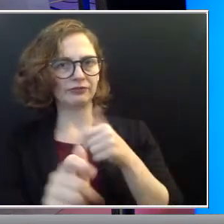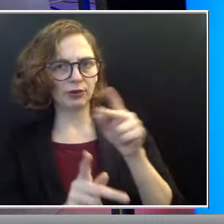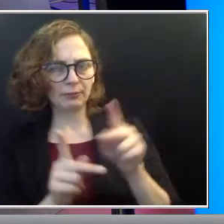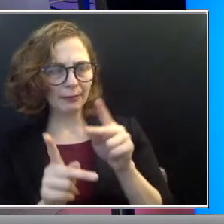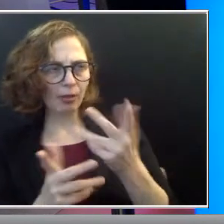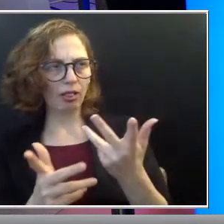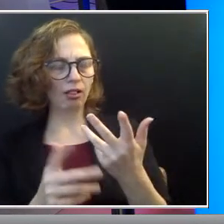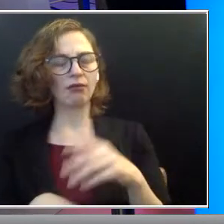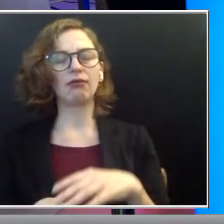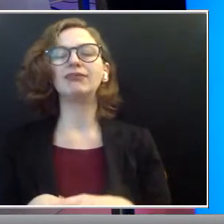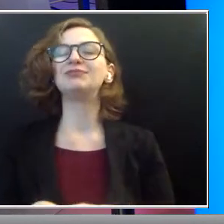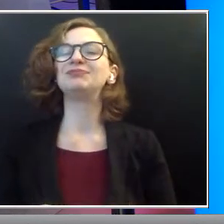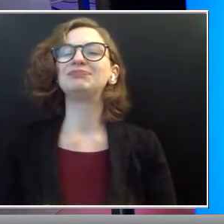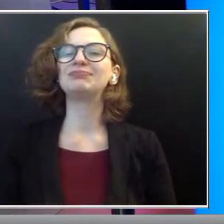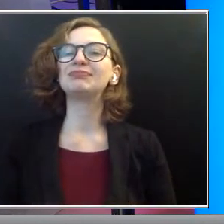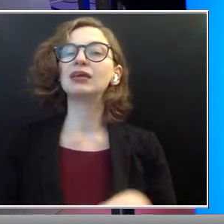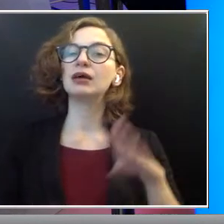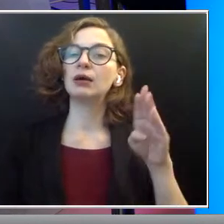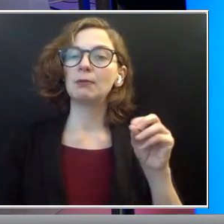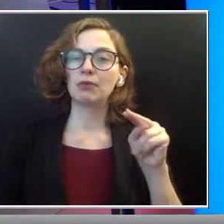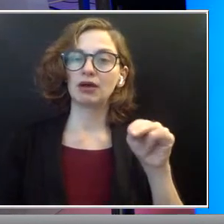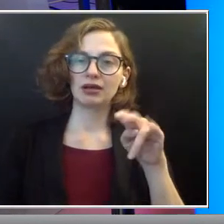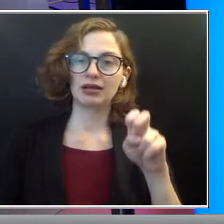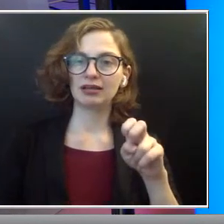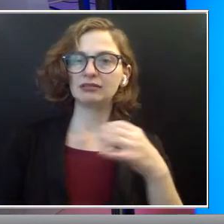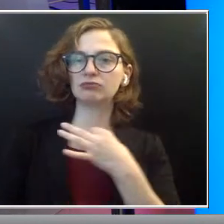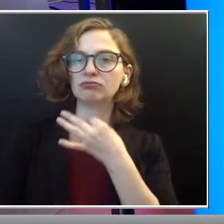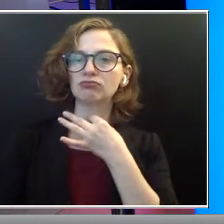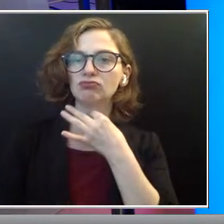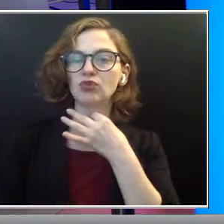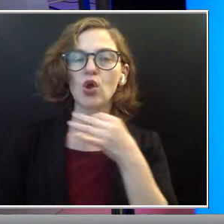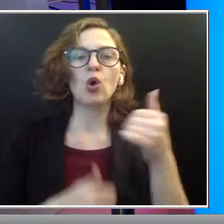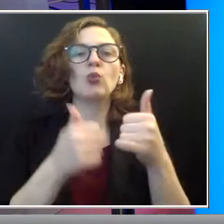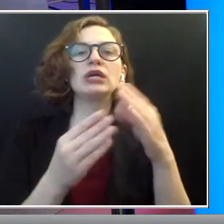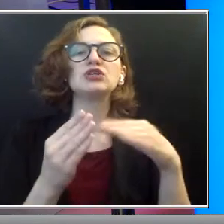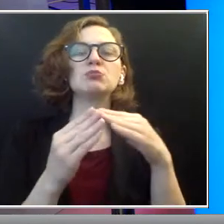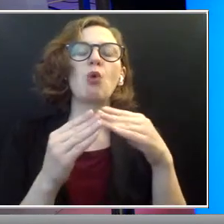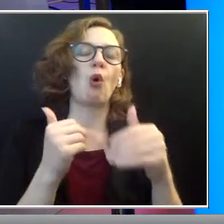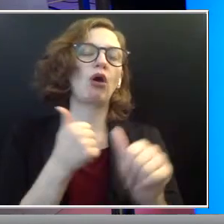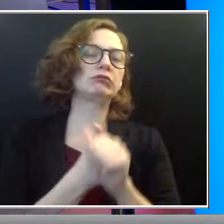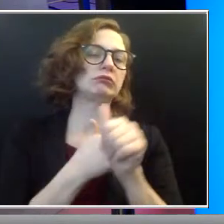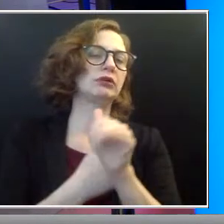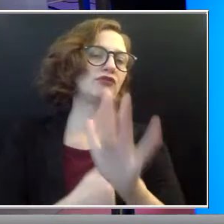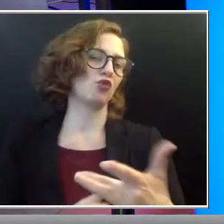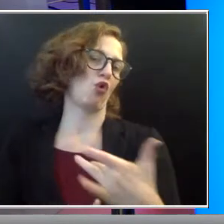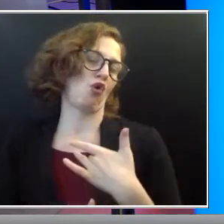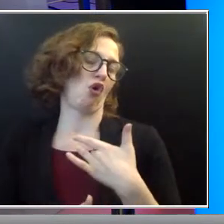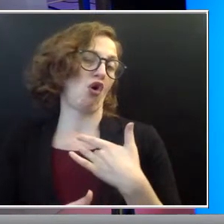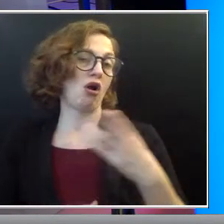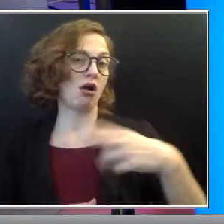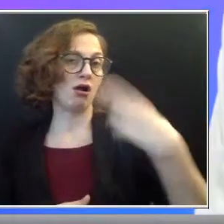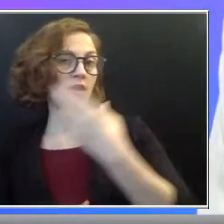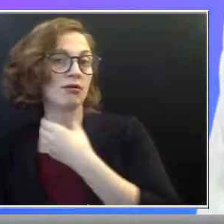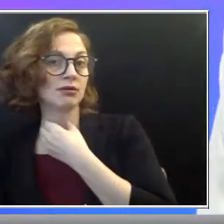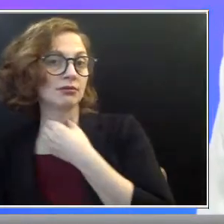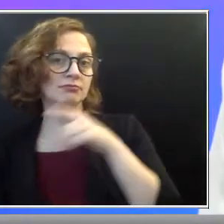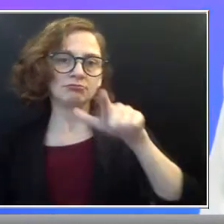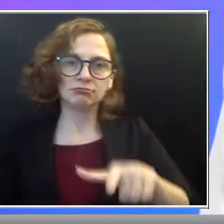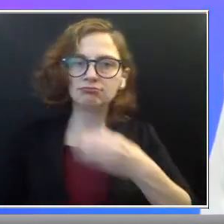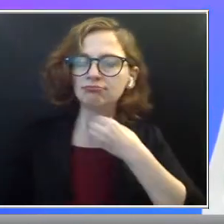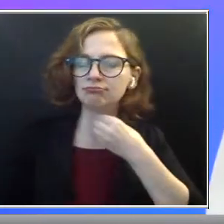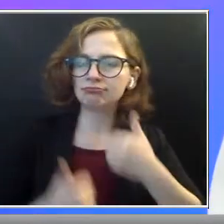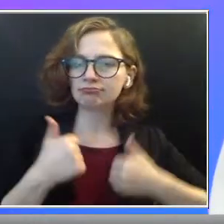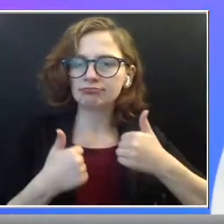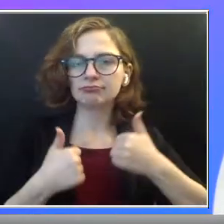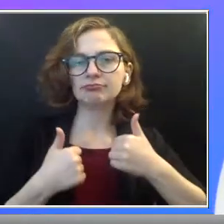Surface. Bonnie wants to know what's more dangerous to the heart, underactive thyroid or overactive thyroid? Wow, it's a great question. I